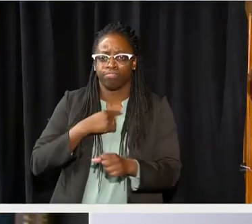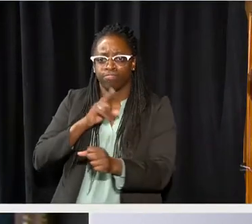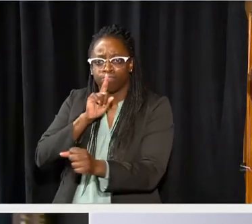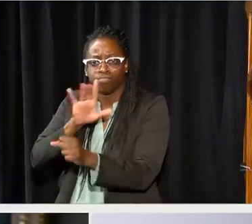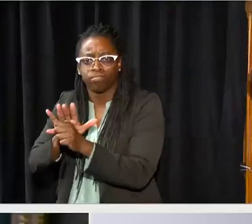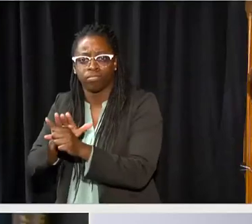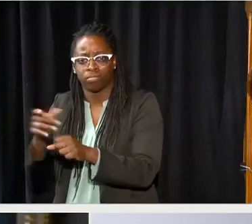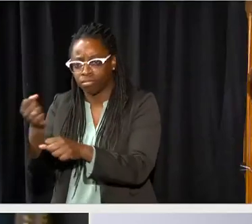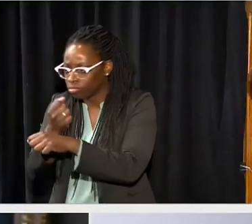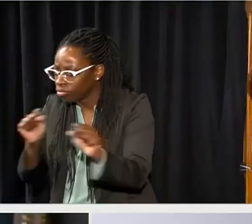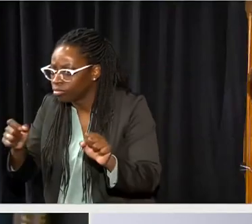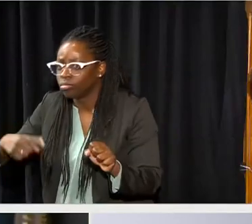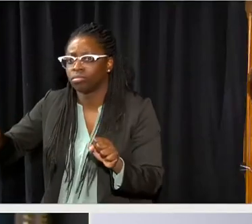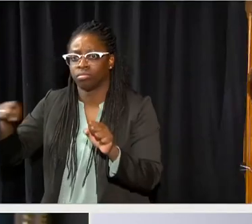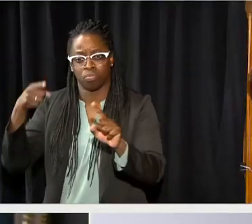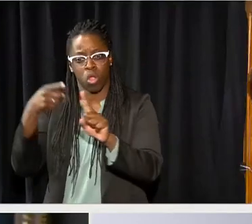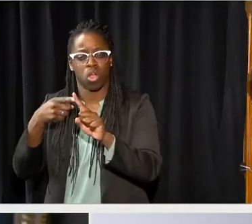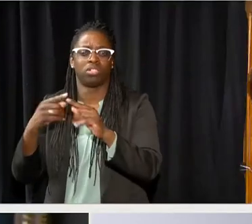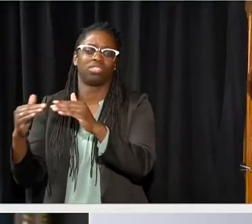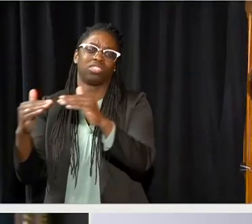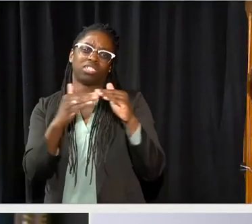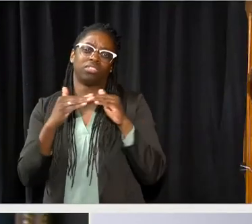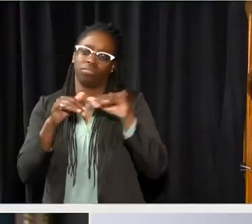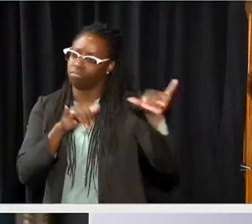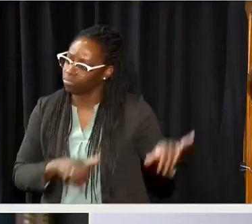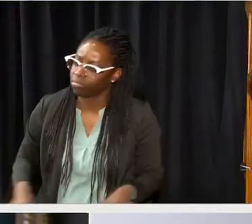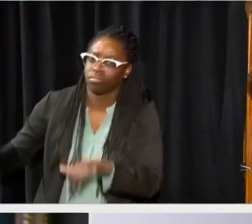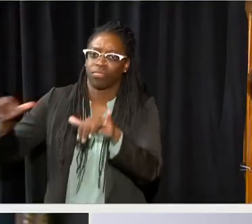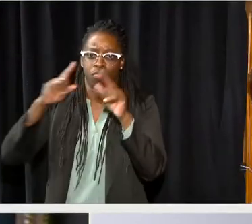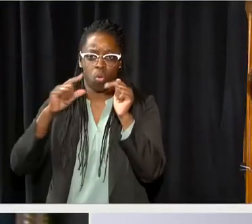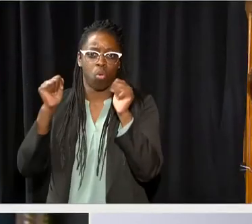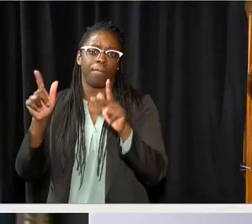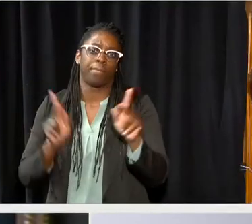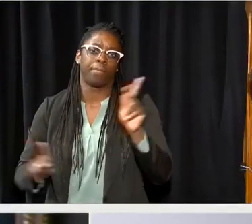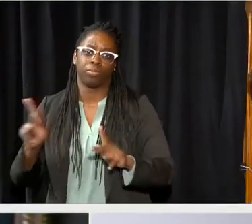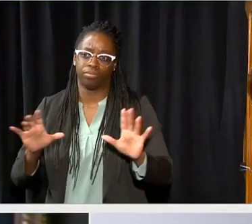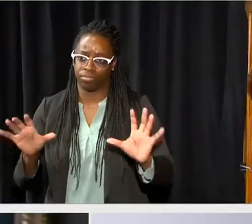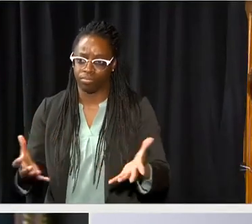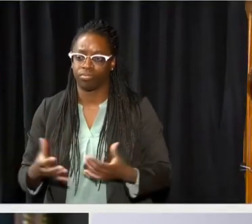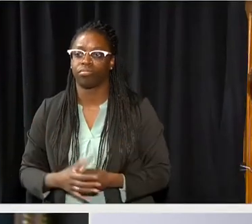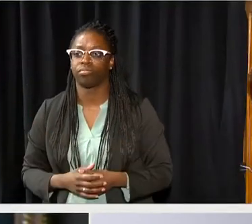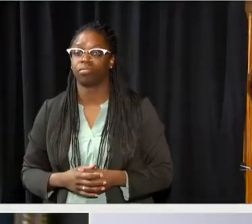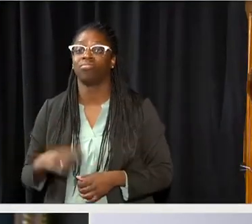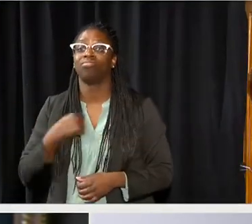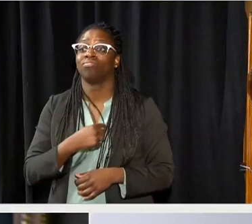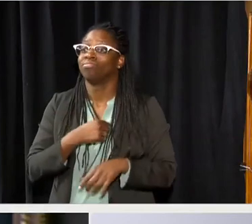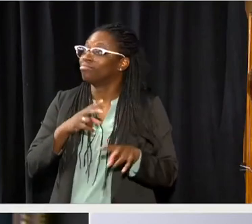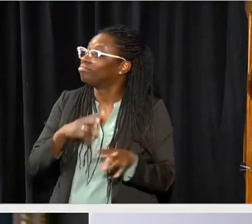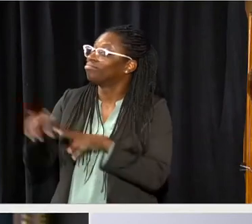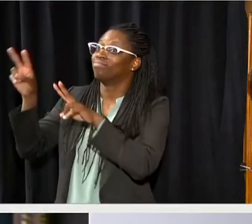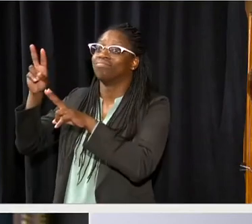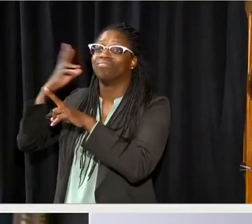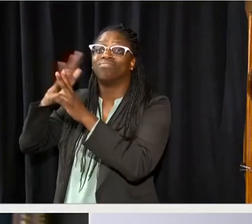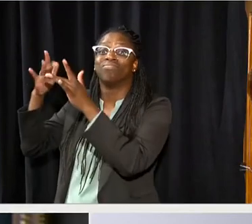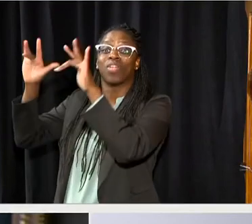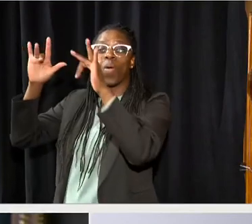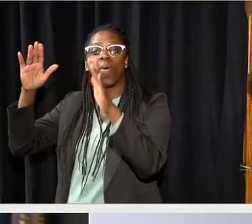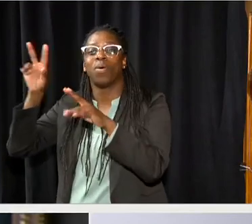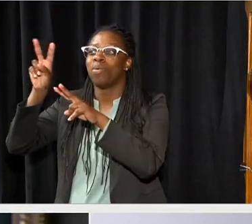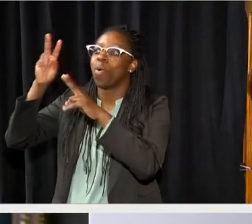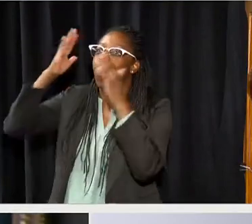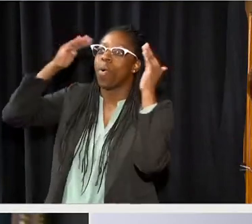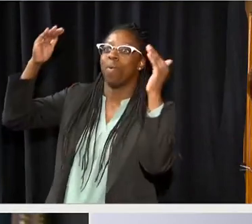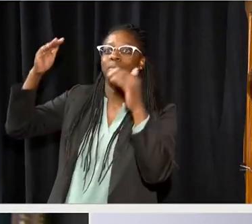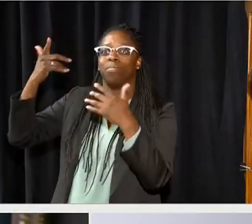and justice for all. And once again, we will be a beacon of hope for America and the world to